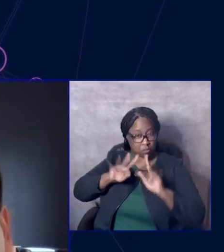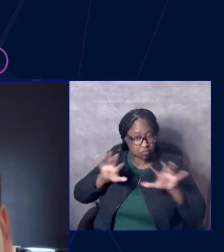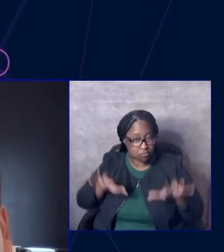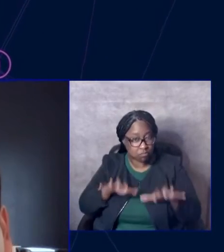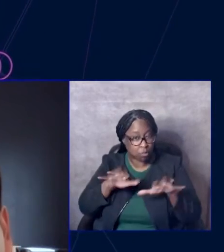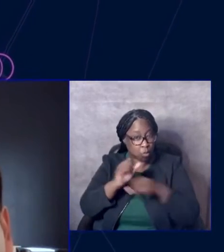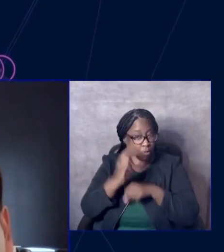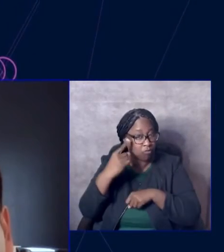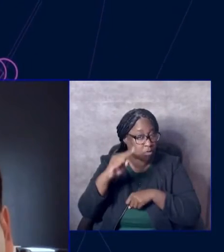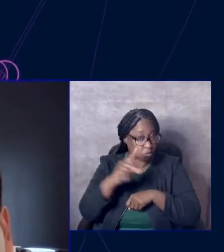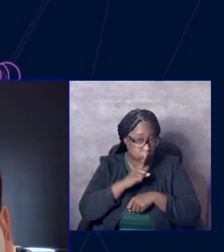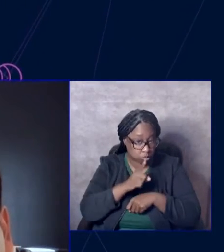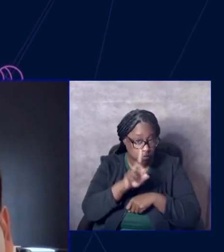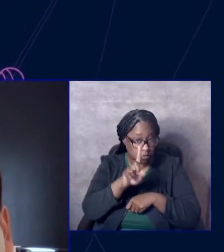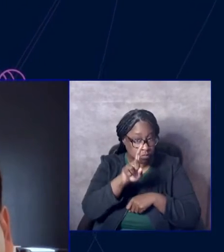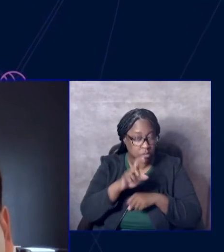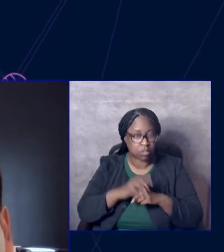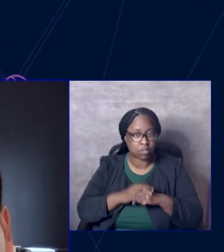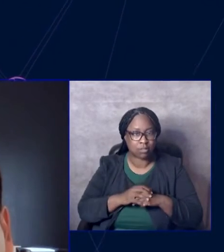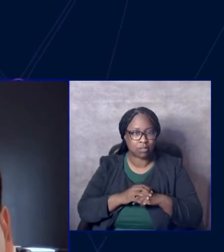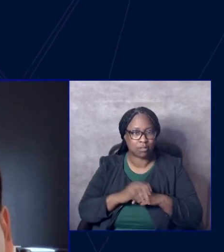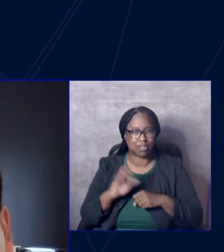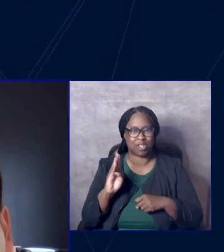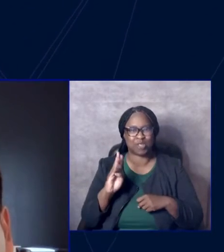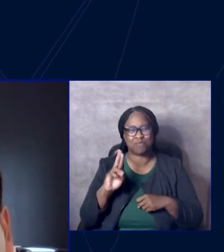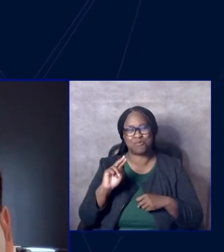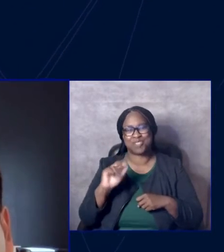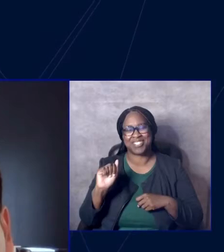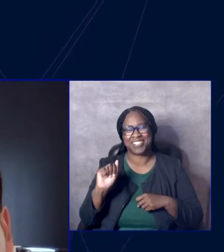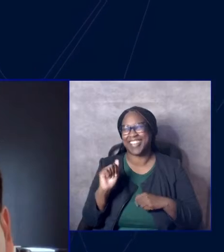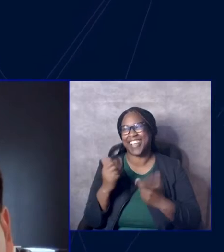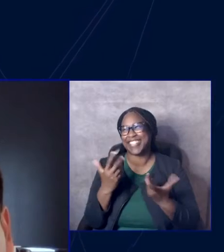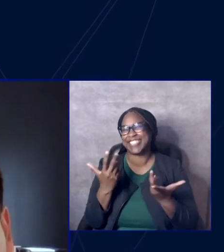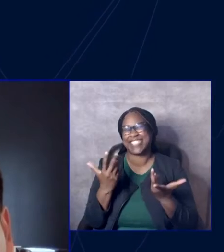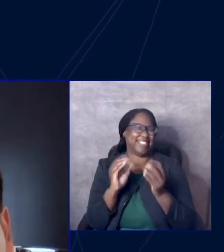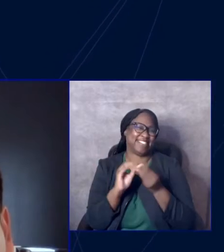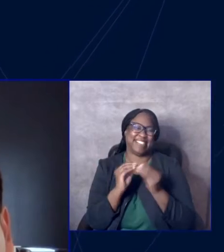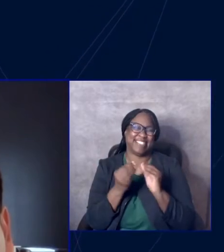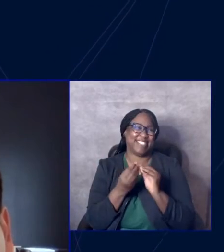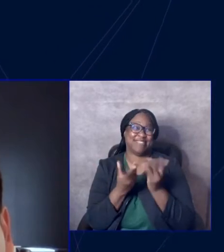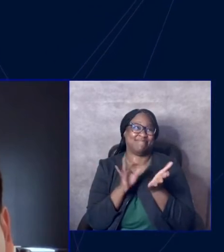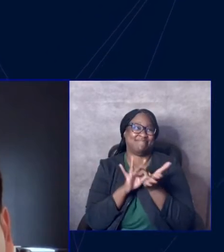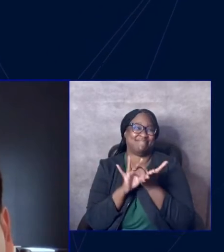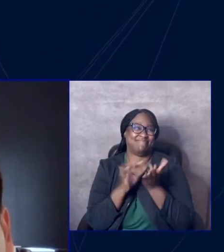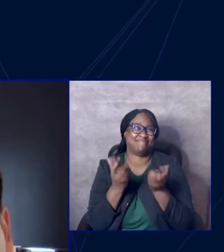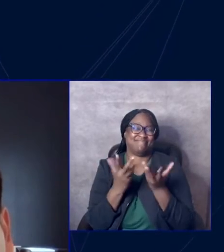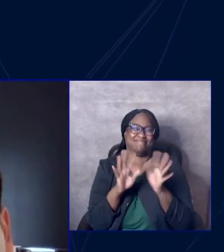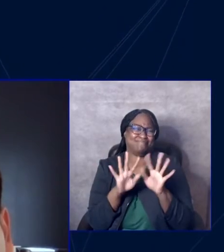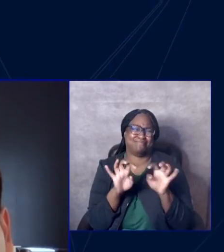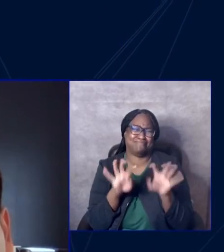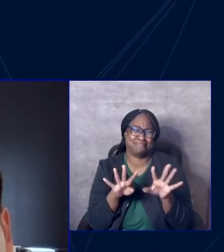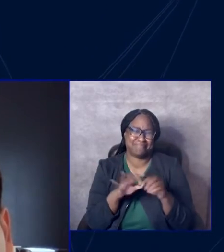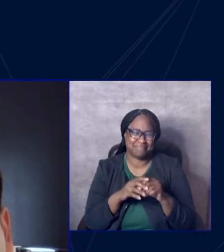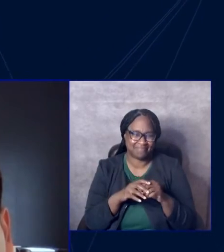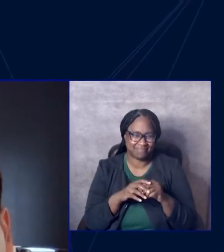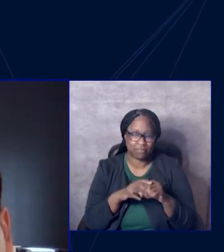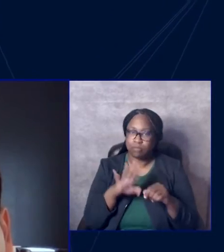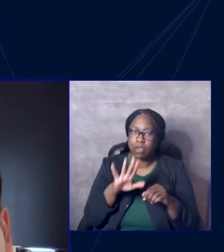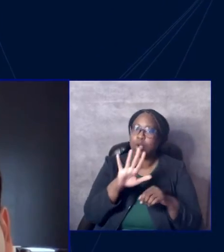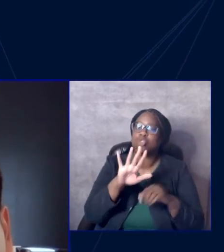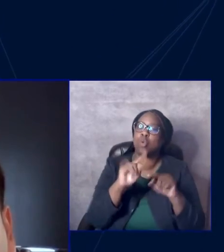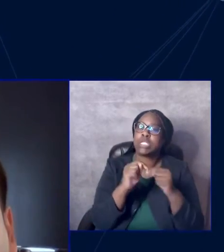like. There was a lot of, I don't have a number. I can't quite say I know the exact number, but it was. But within your team,